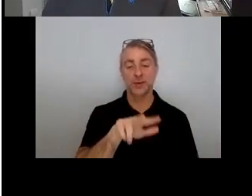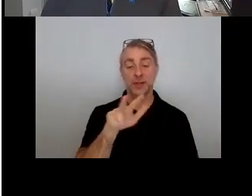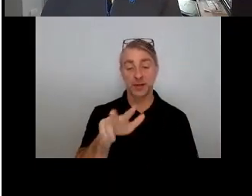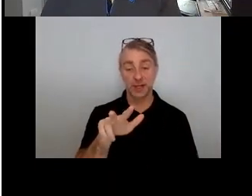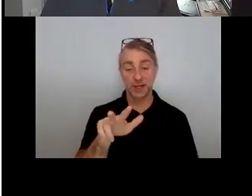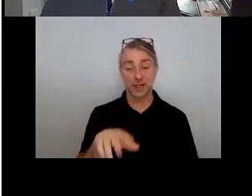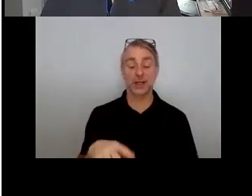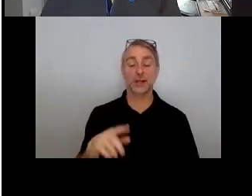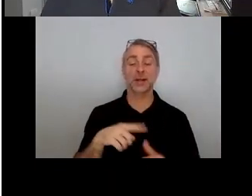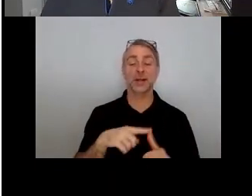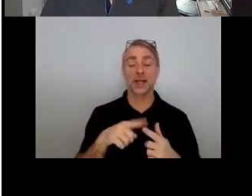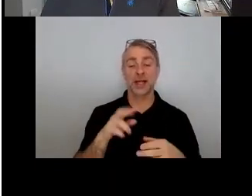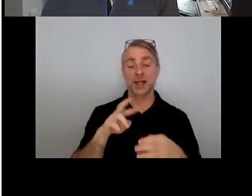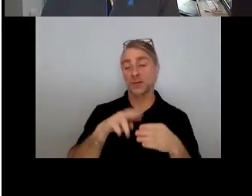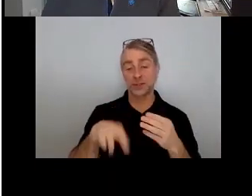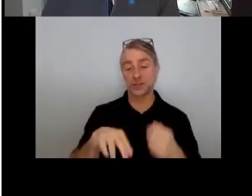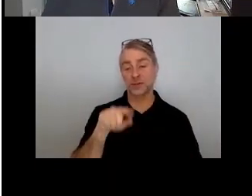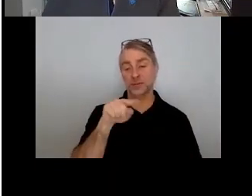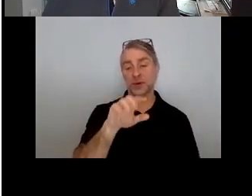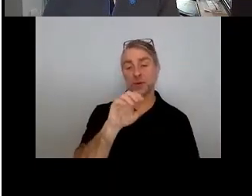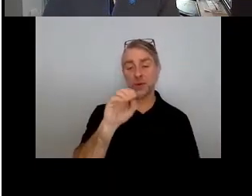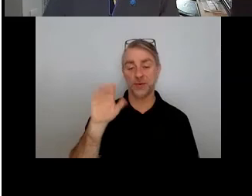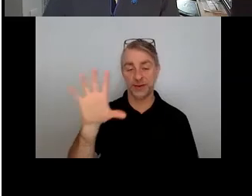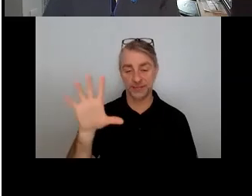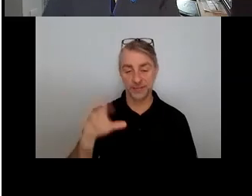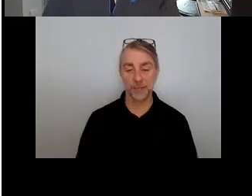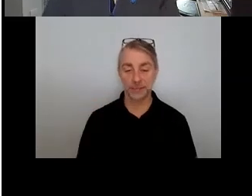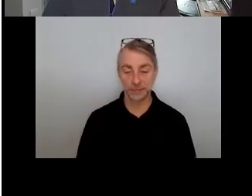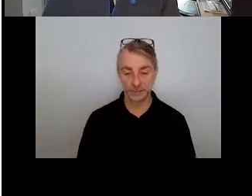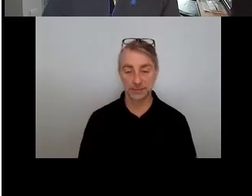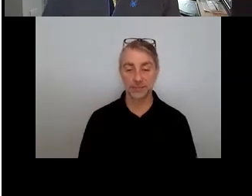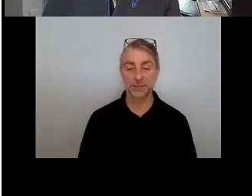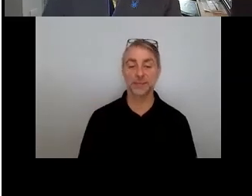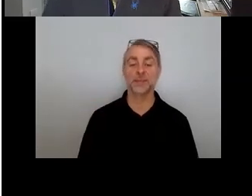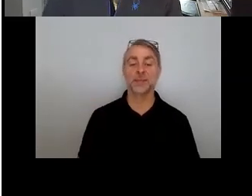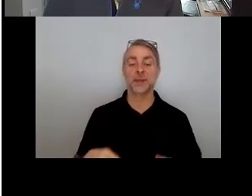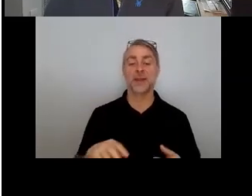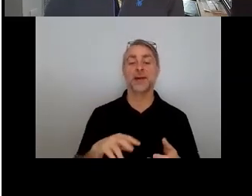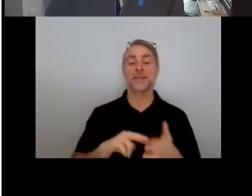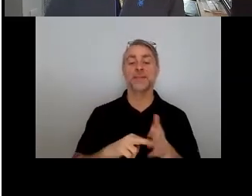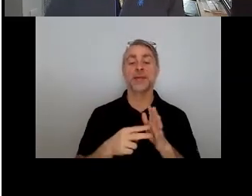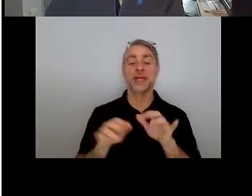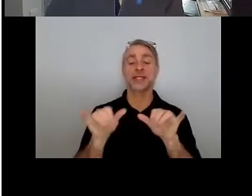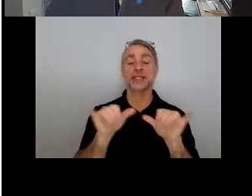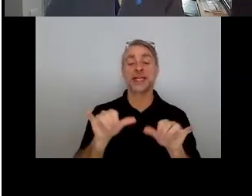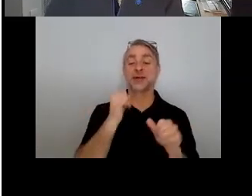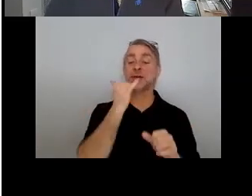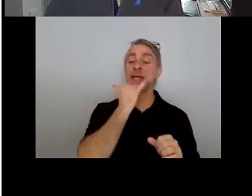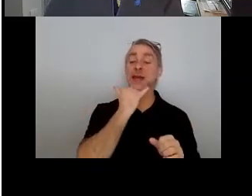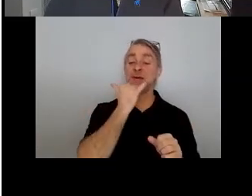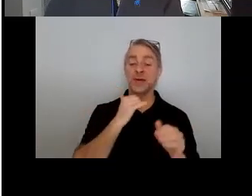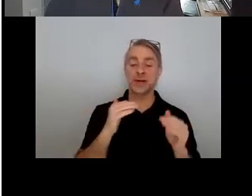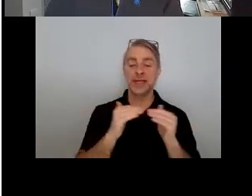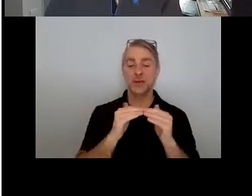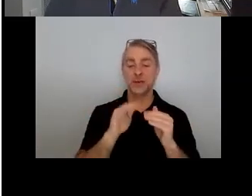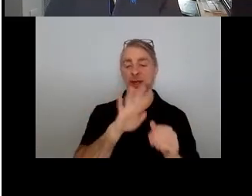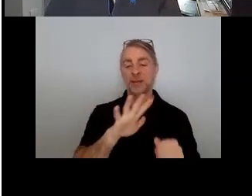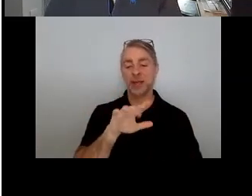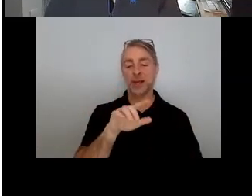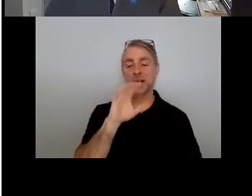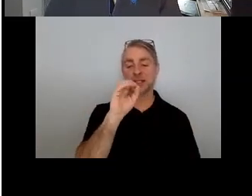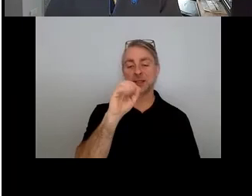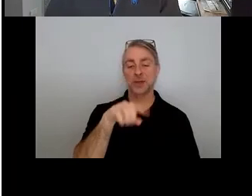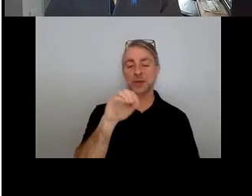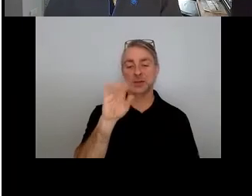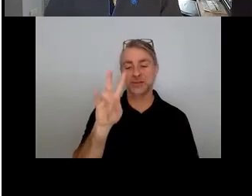which is about 0.005, which means we have a standard error of about 0.07. So we have a mean of